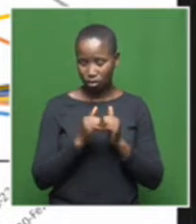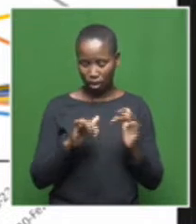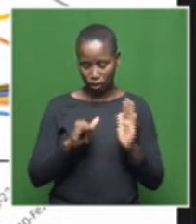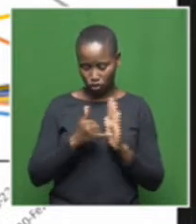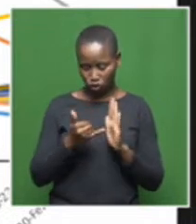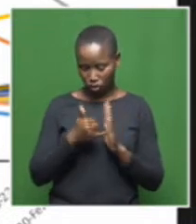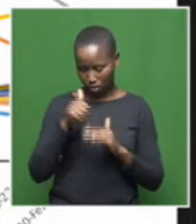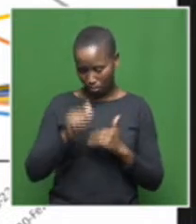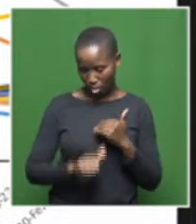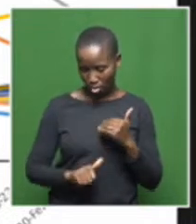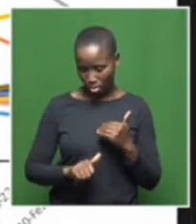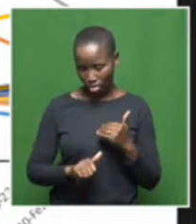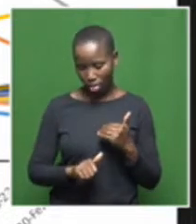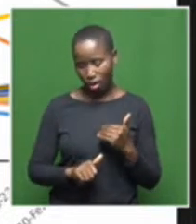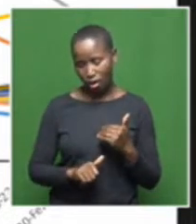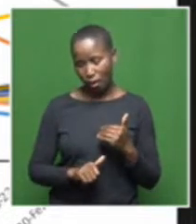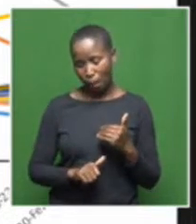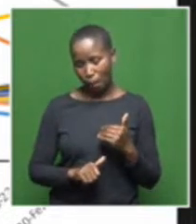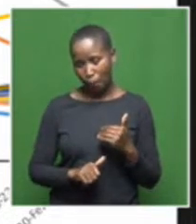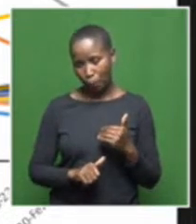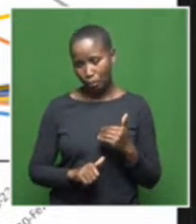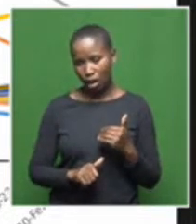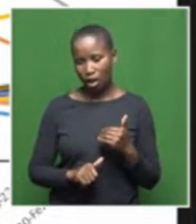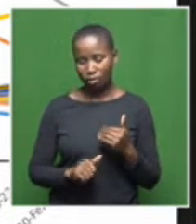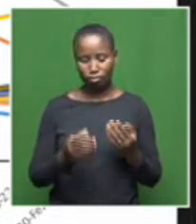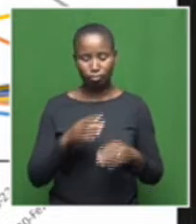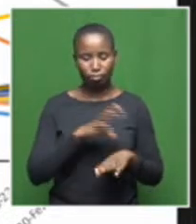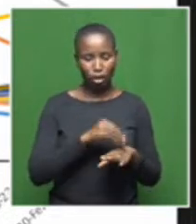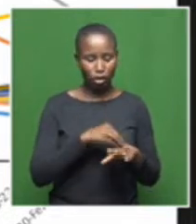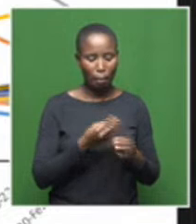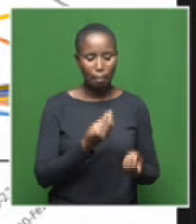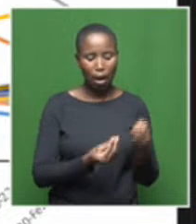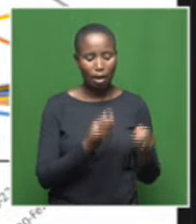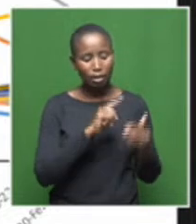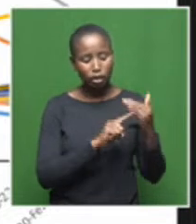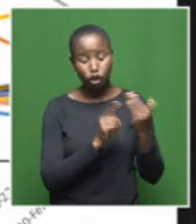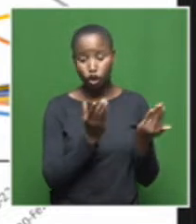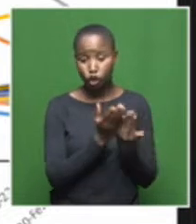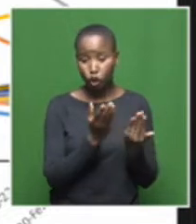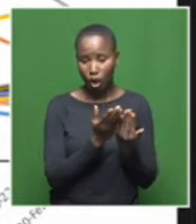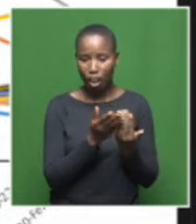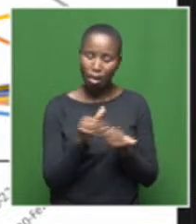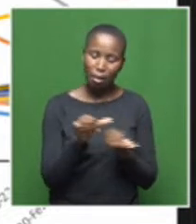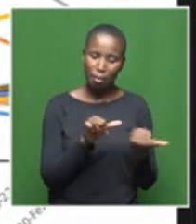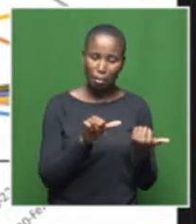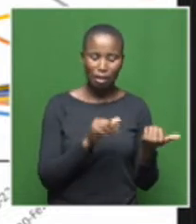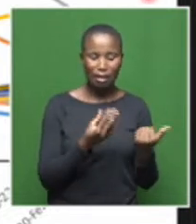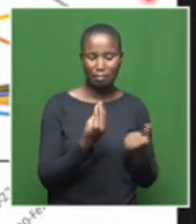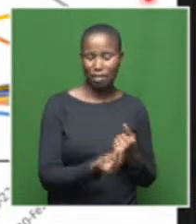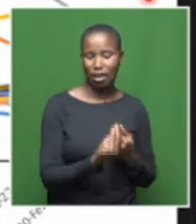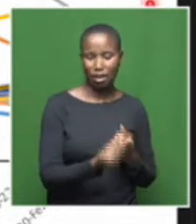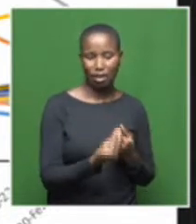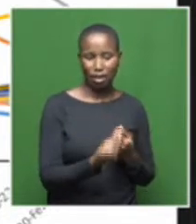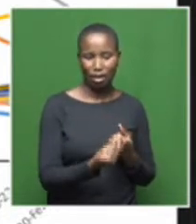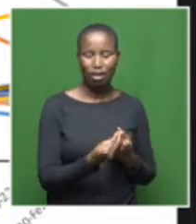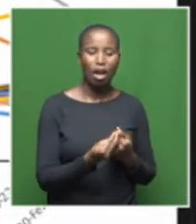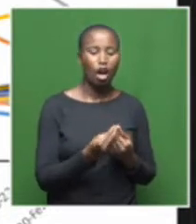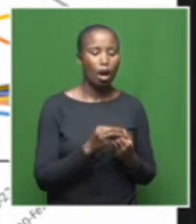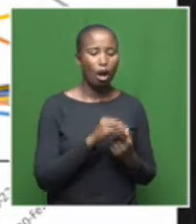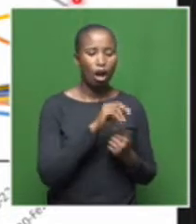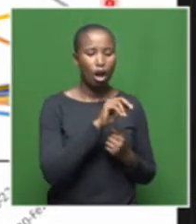really coincided with the children returning to school, has been in these younger age groups, so the 10 to